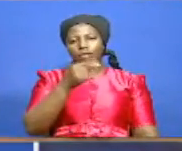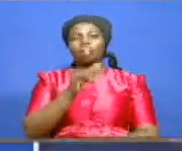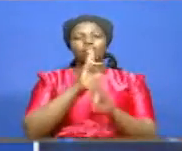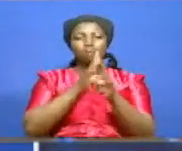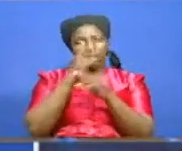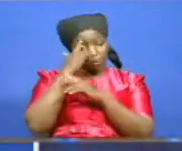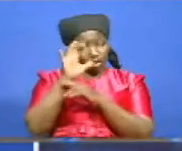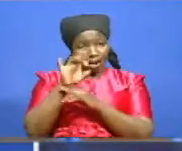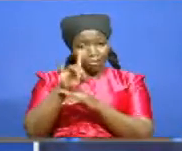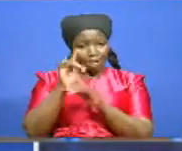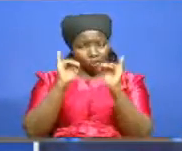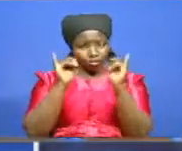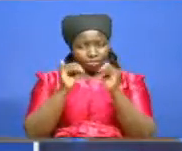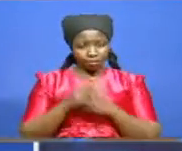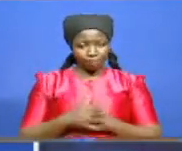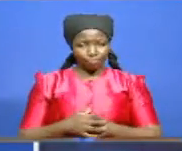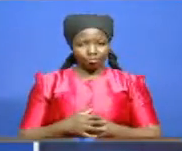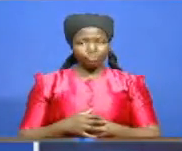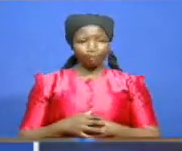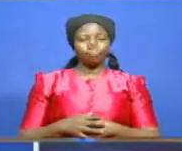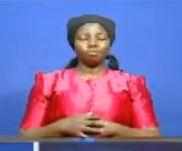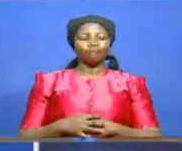News.